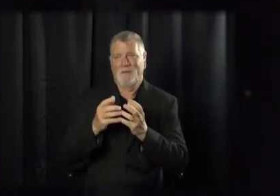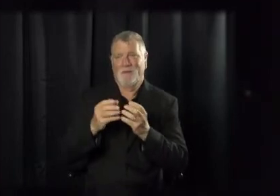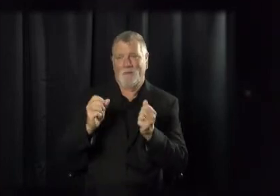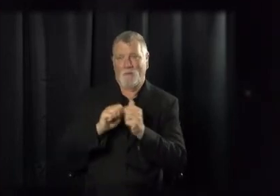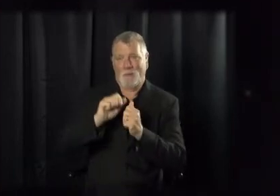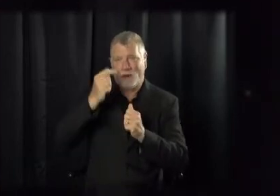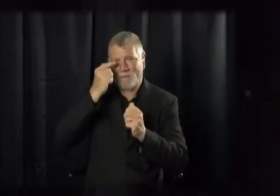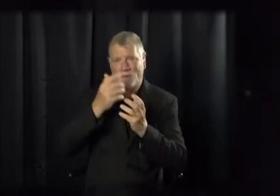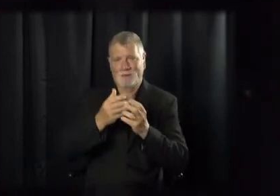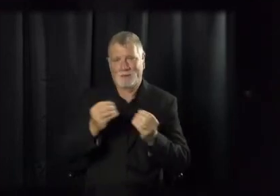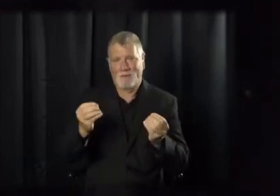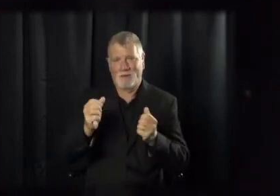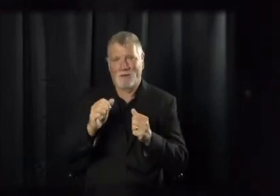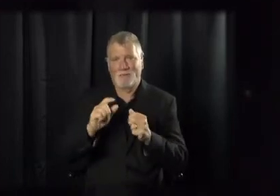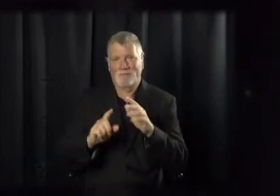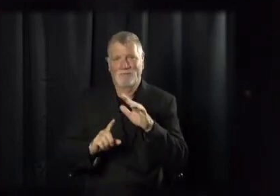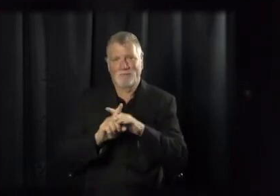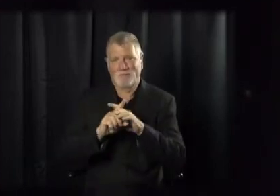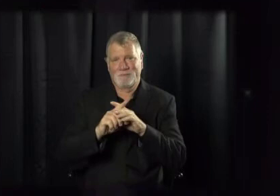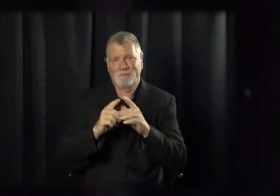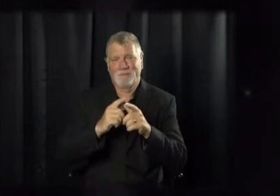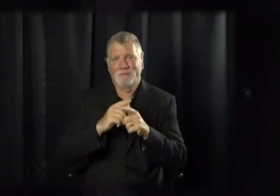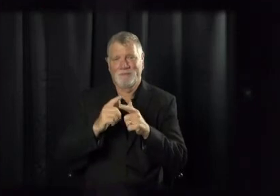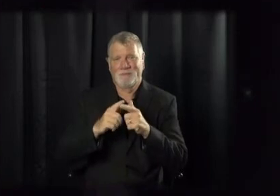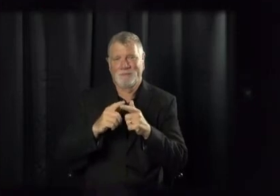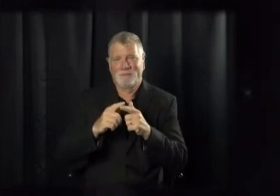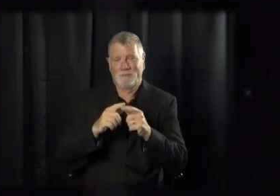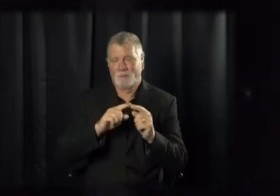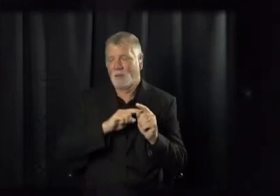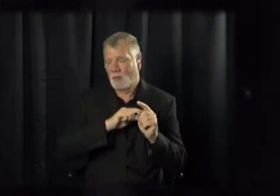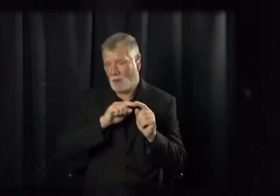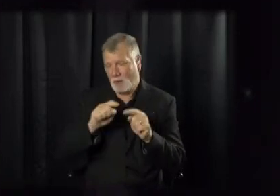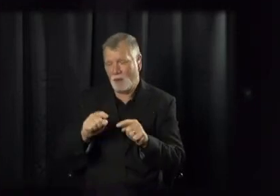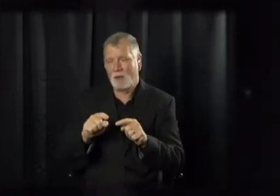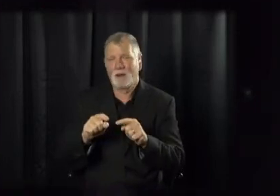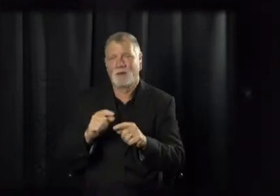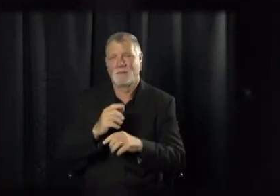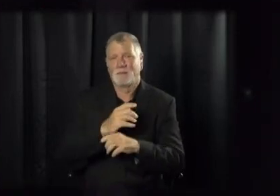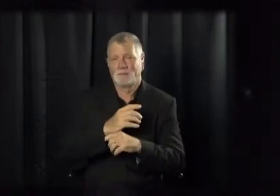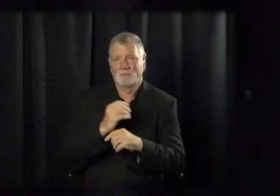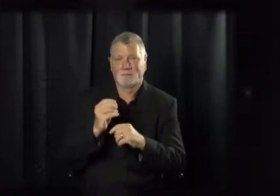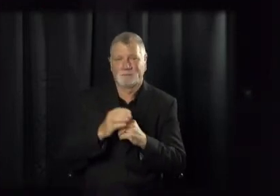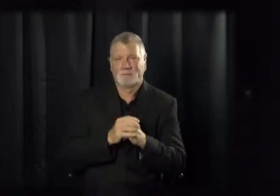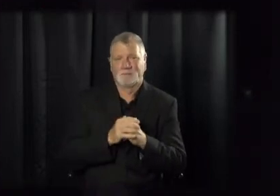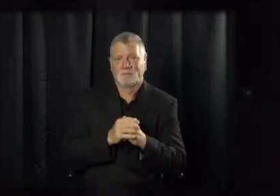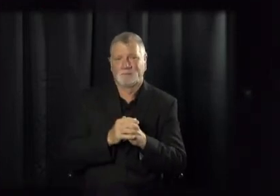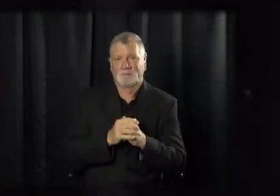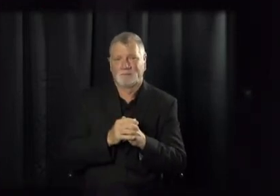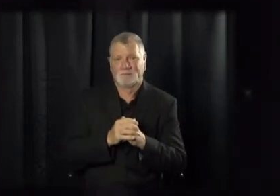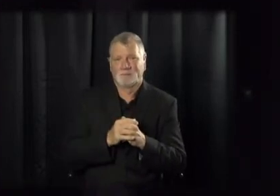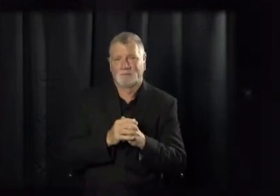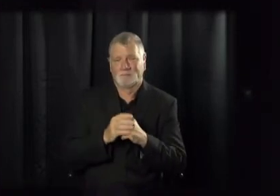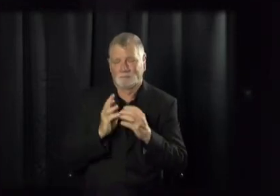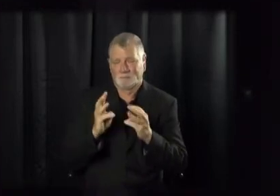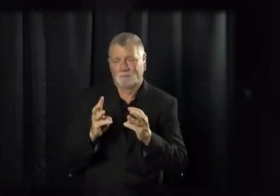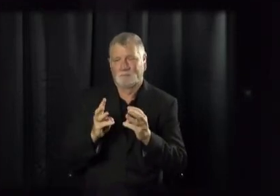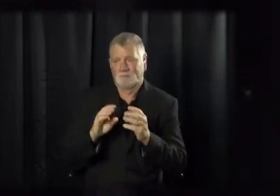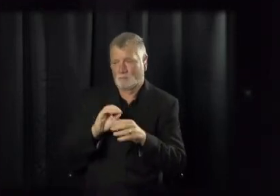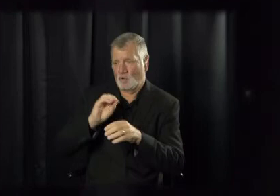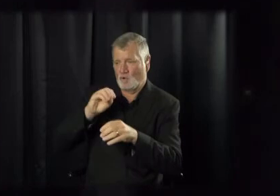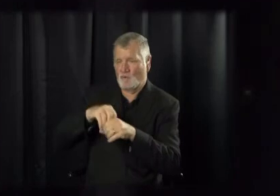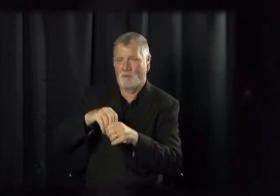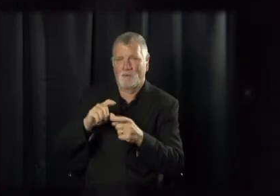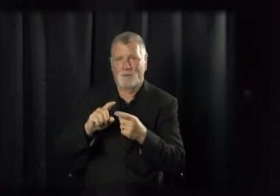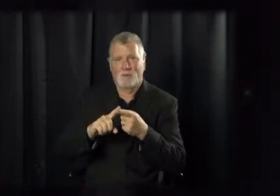the government's insolvency came about. And they came in, and they, in a way, they